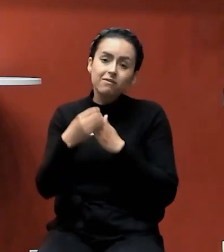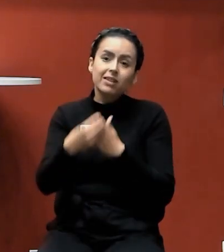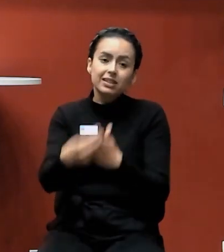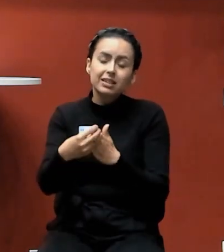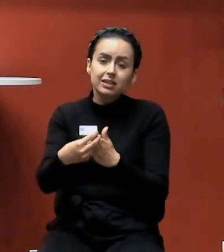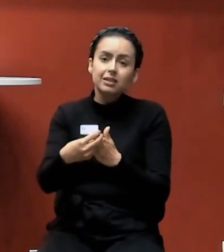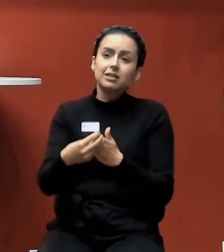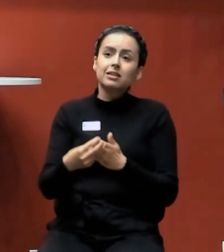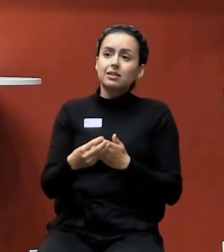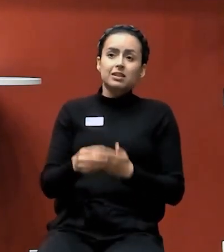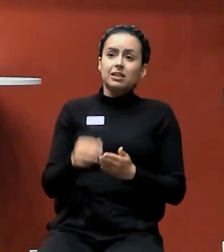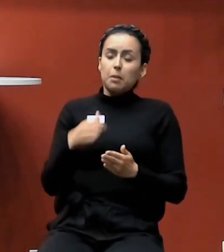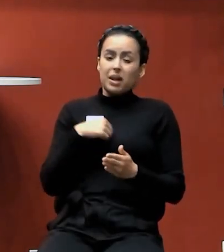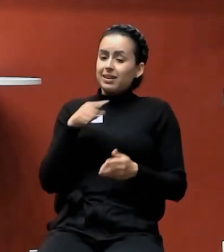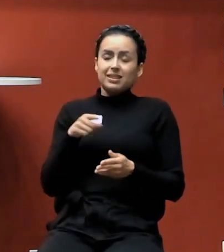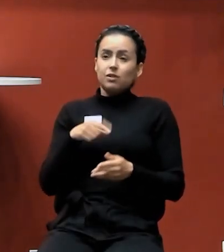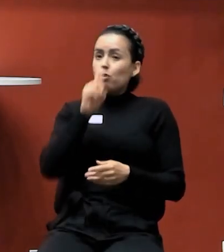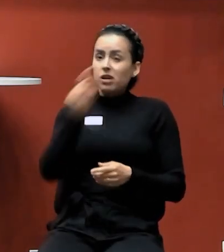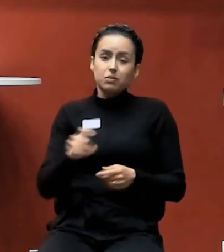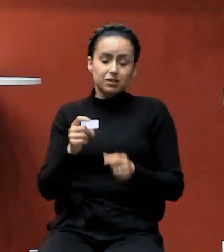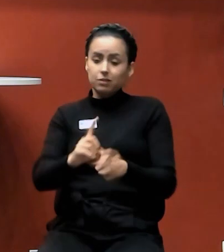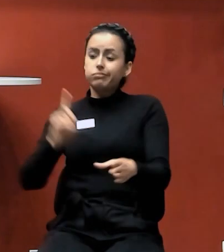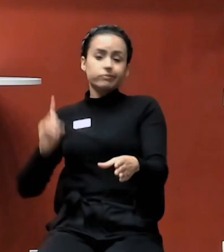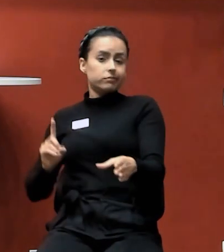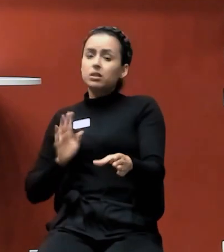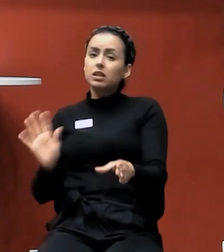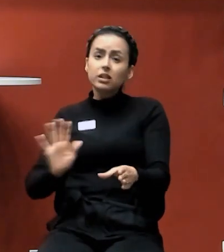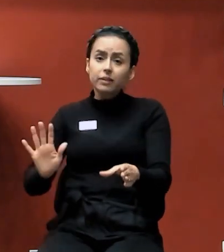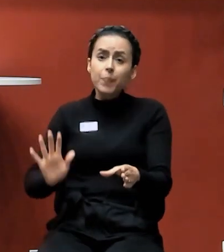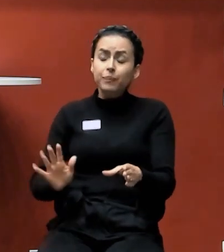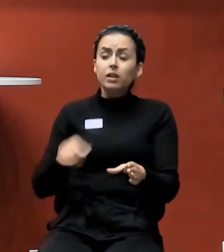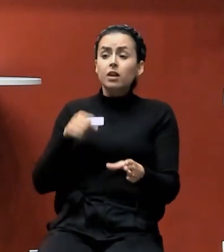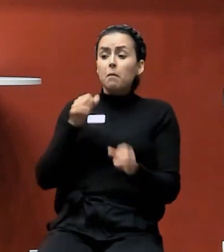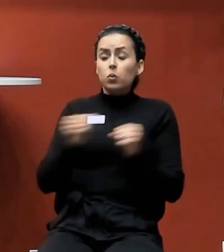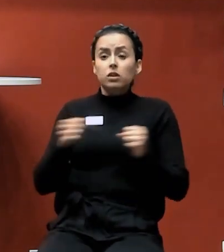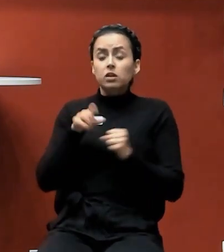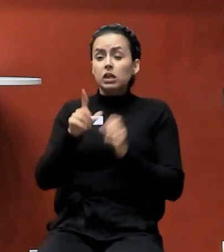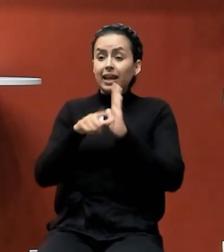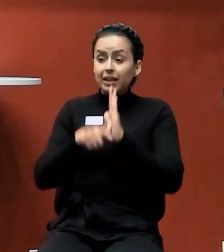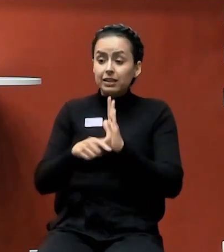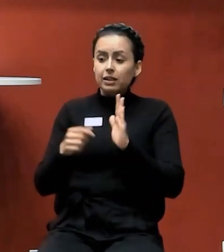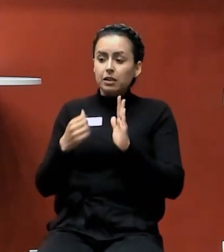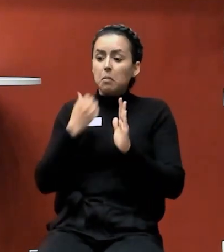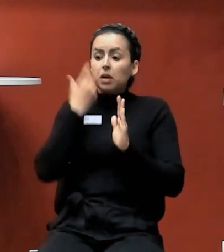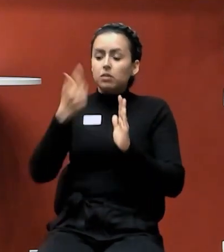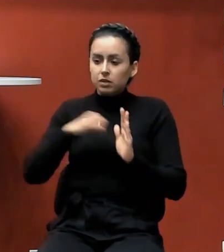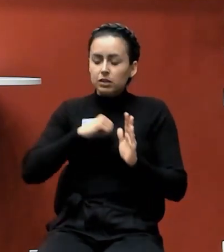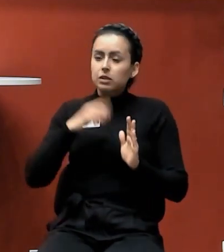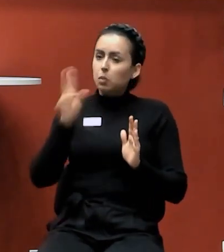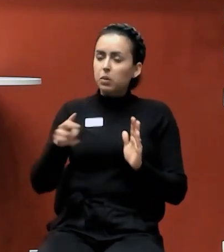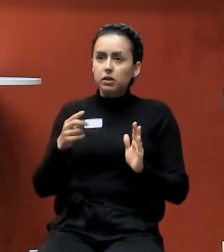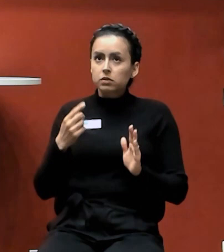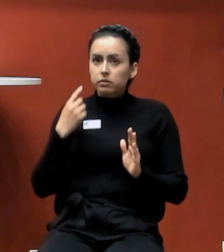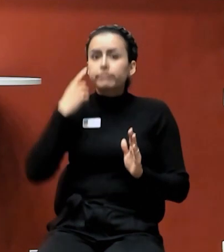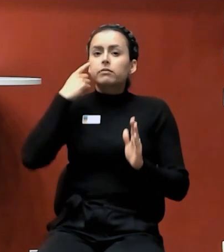I'm not separate from this issue, but the moment that kind of raised it for me in the workshop